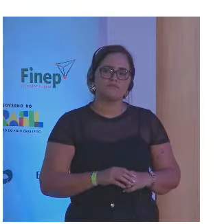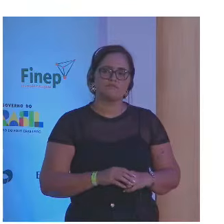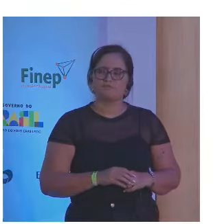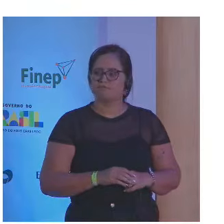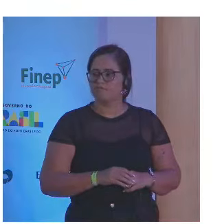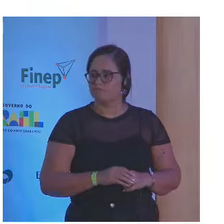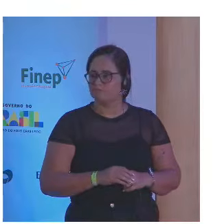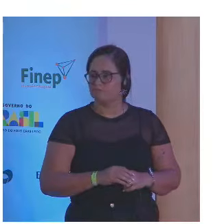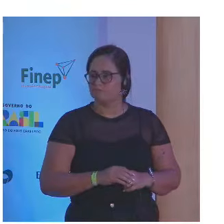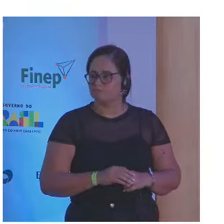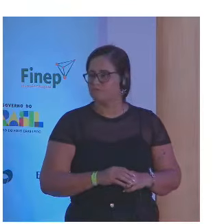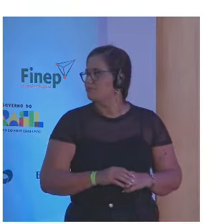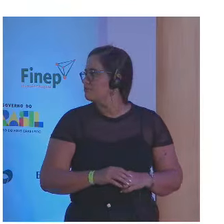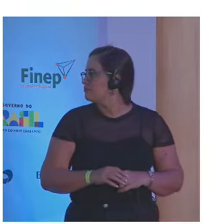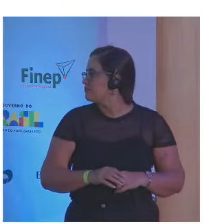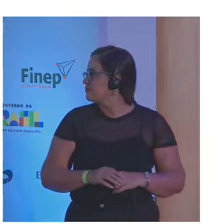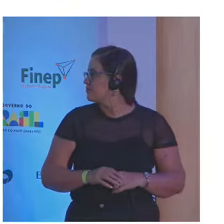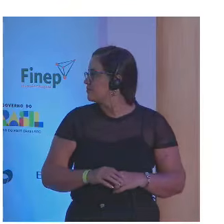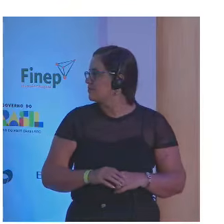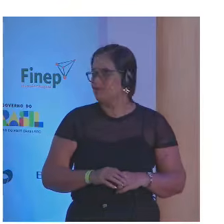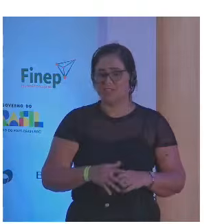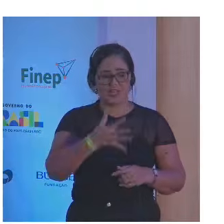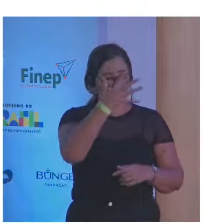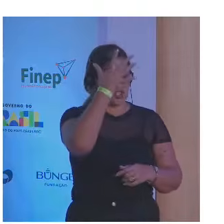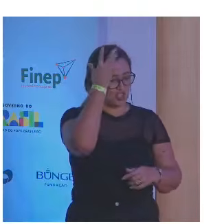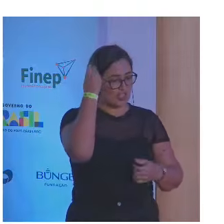climate trajectories?